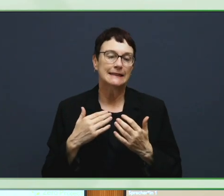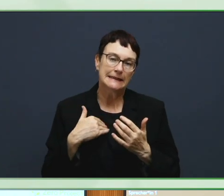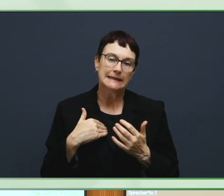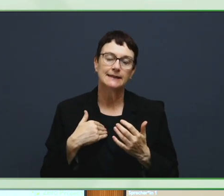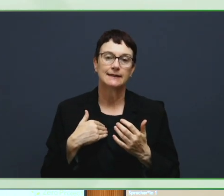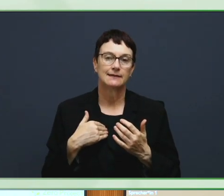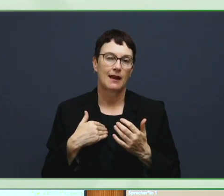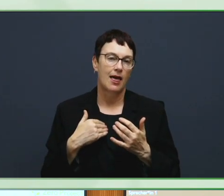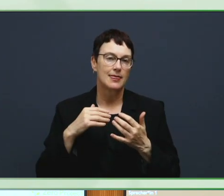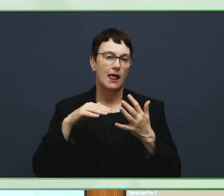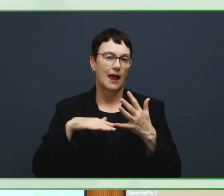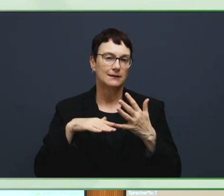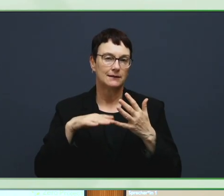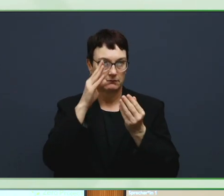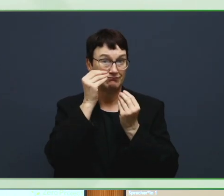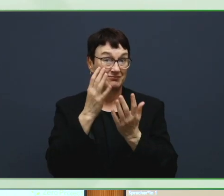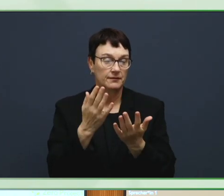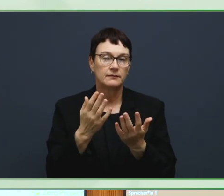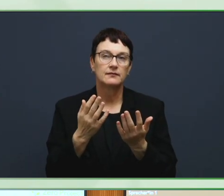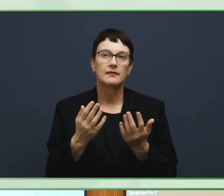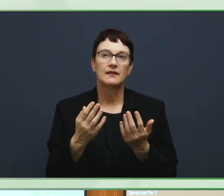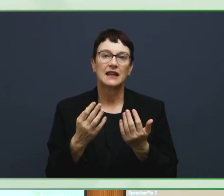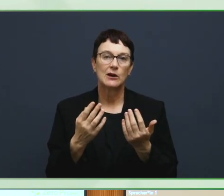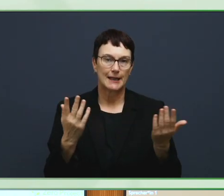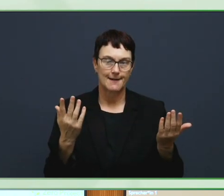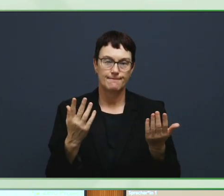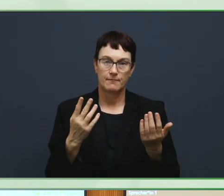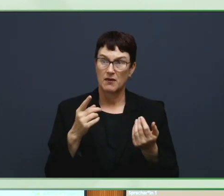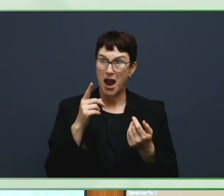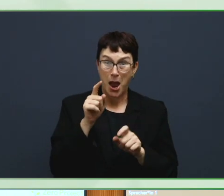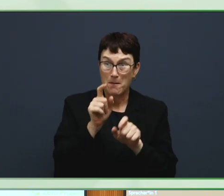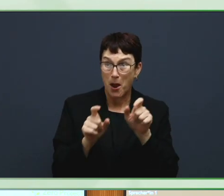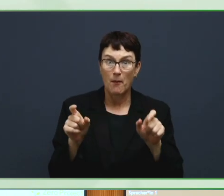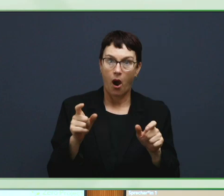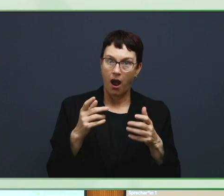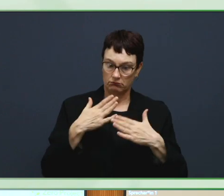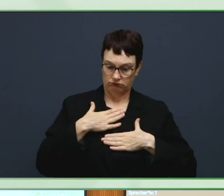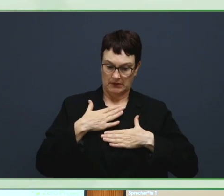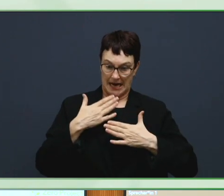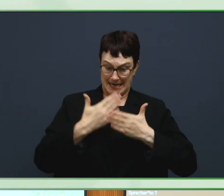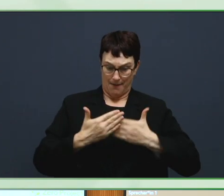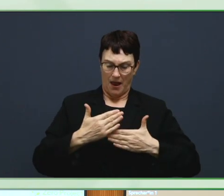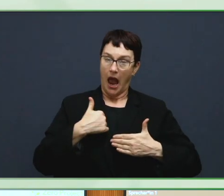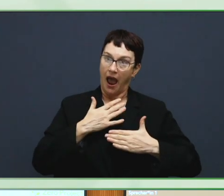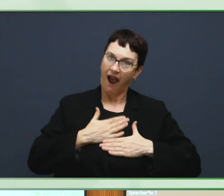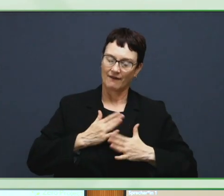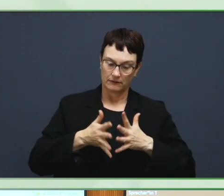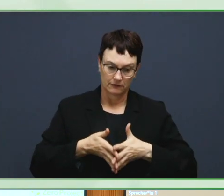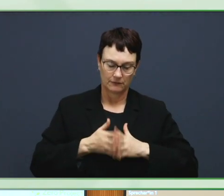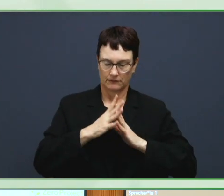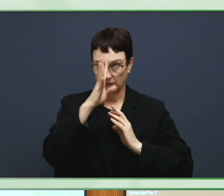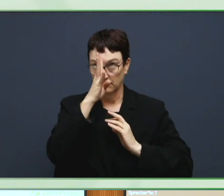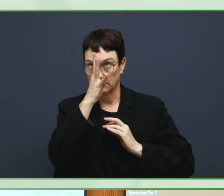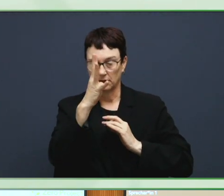a lack of funding for founders with disabilities. Well, in fact, there are a number of